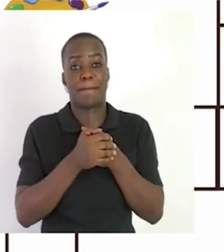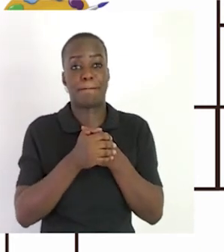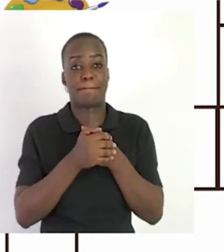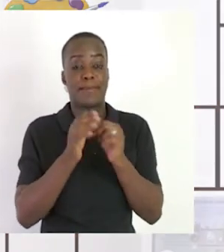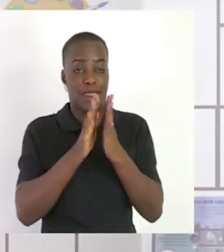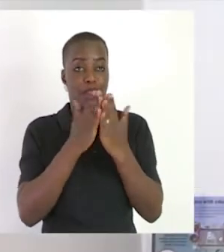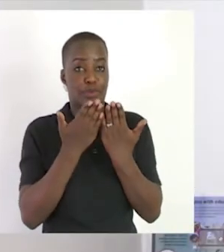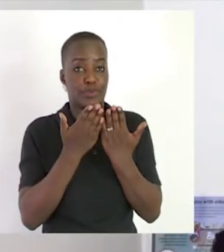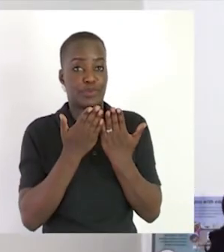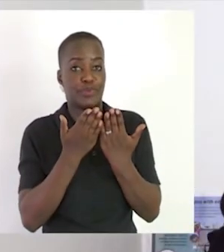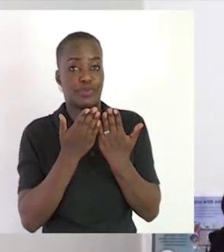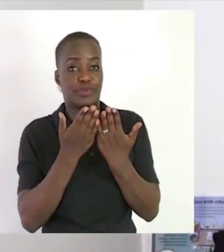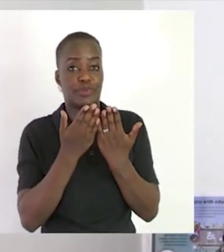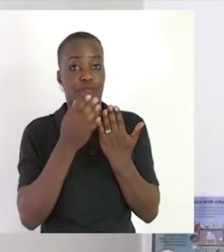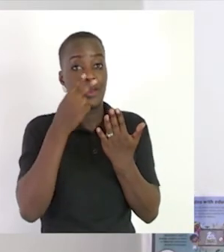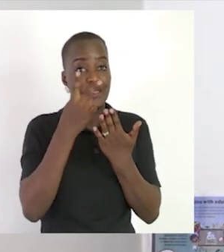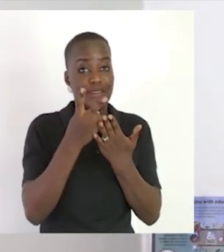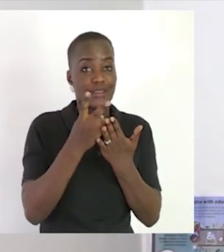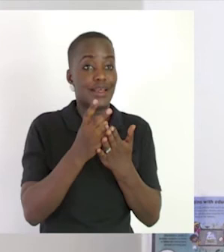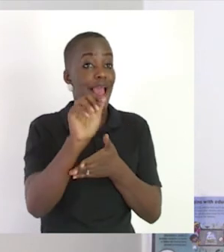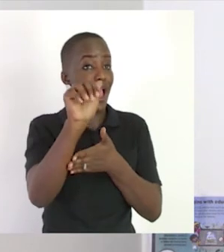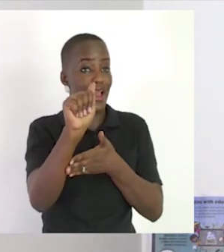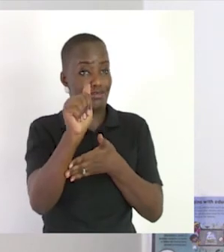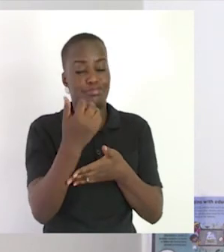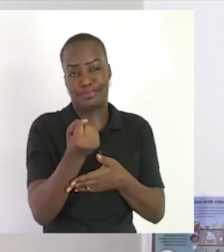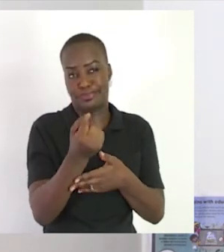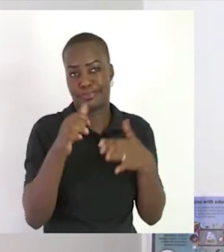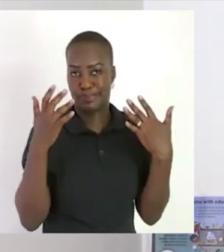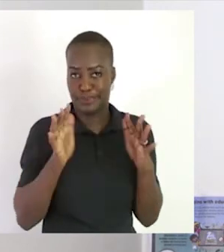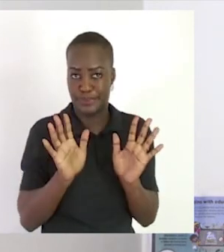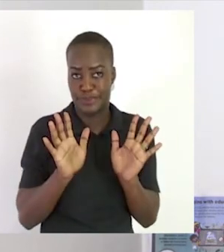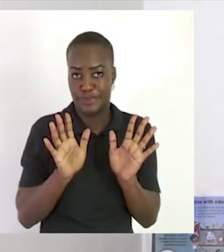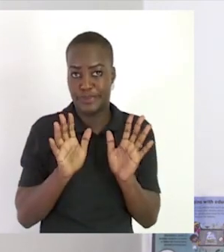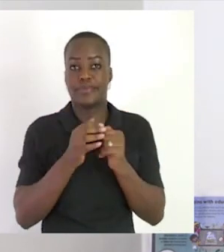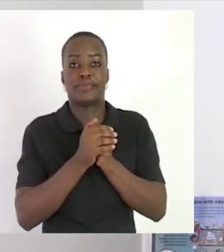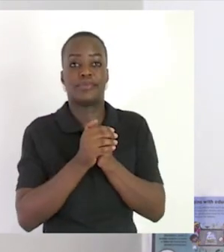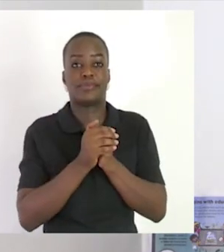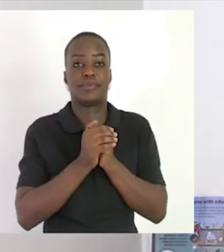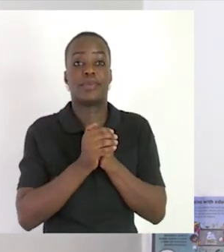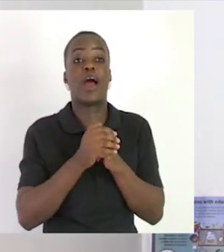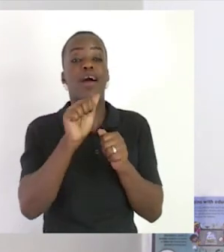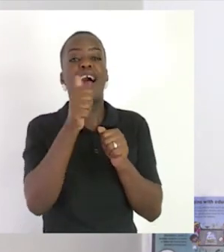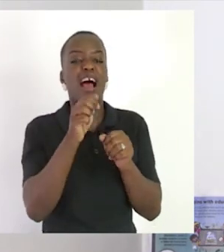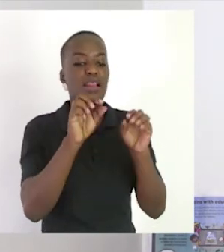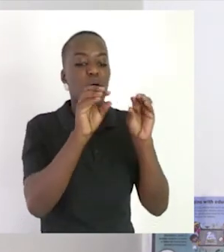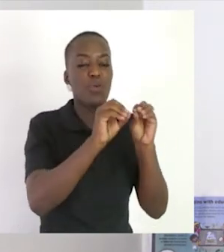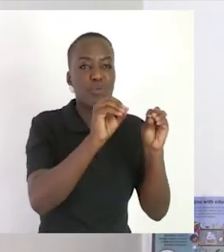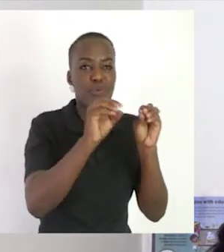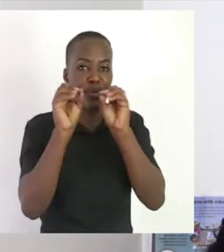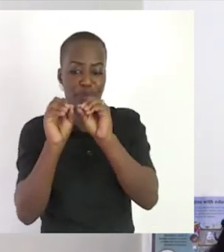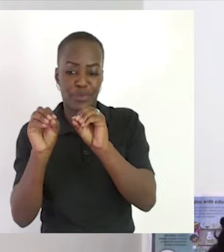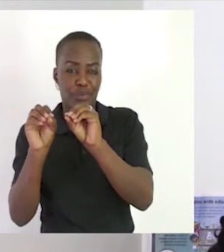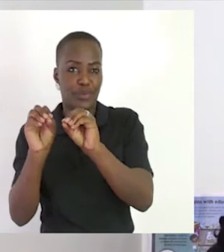your book, you can already see that the A is already there. So we are going to fill in the